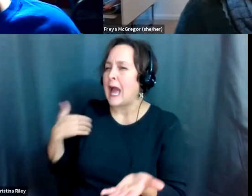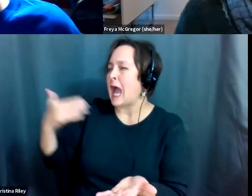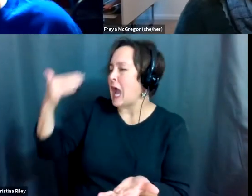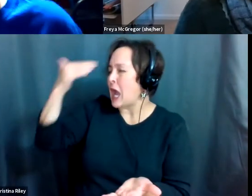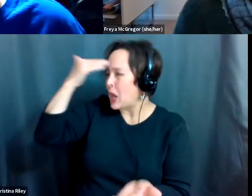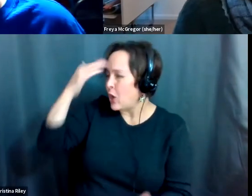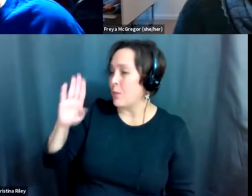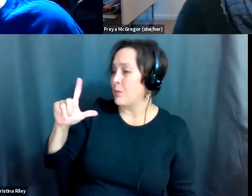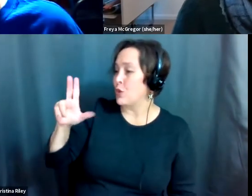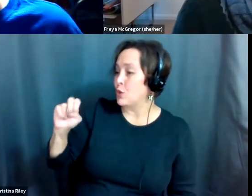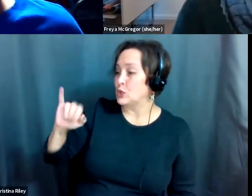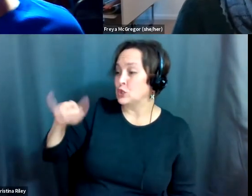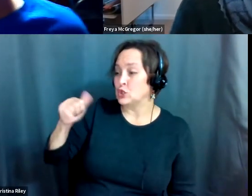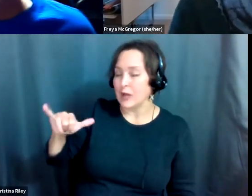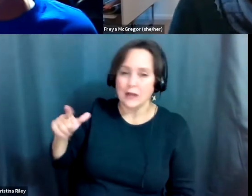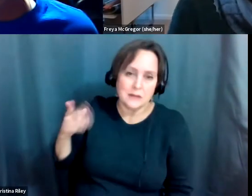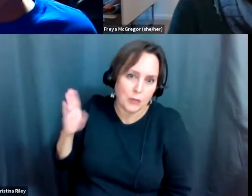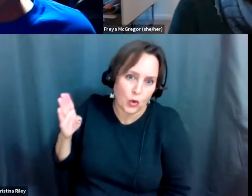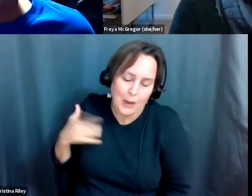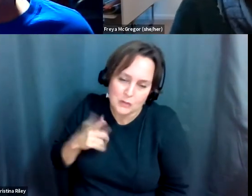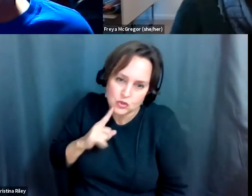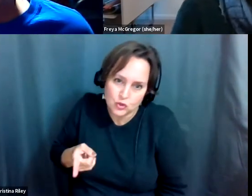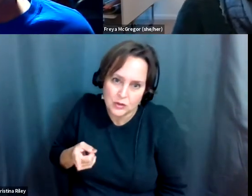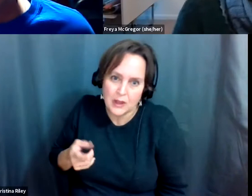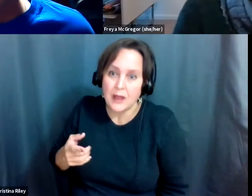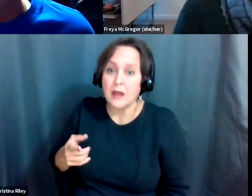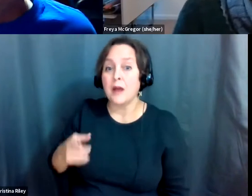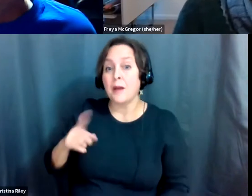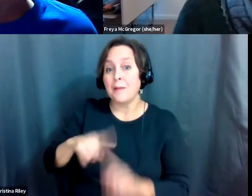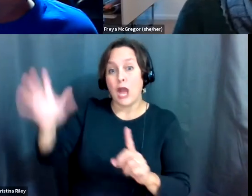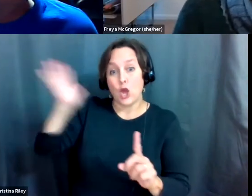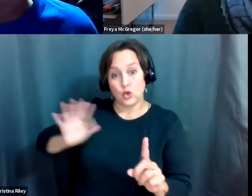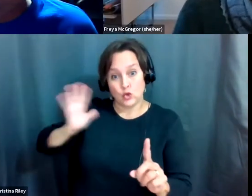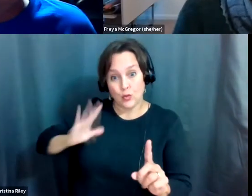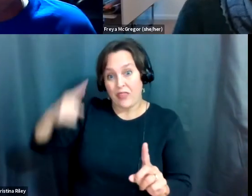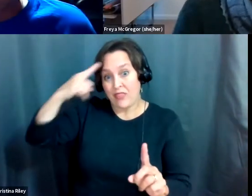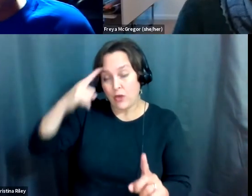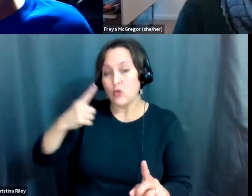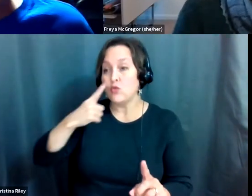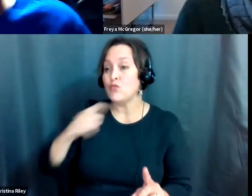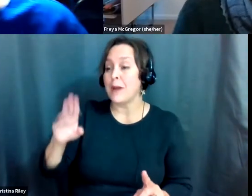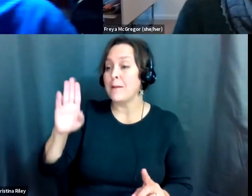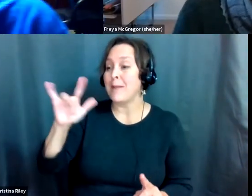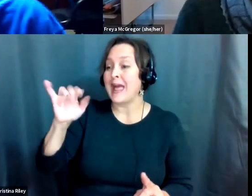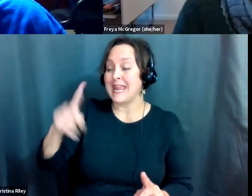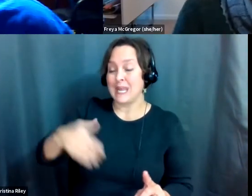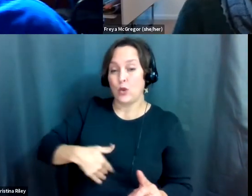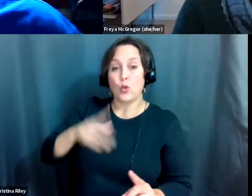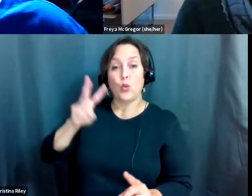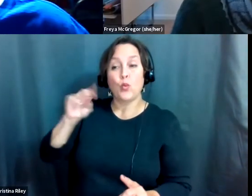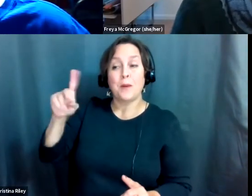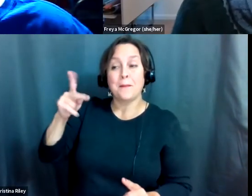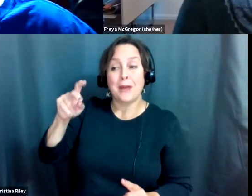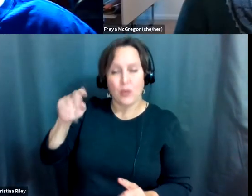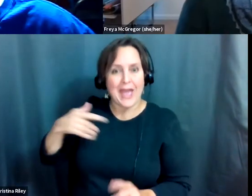blue. Um, I used to be sure that a red bellied woodpecker had a red belly and somebody told me that's not exactly true